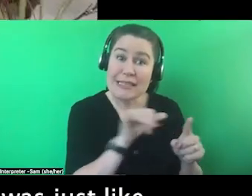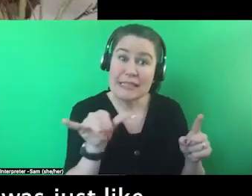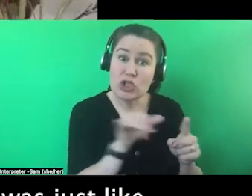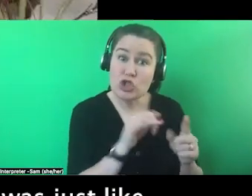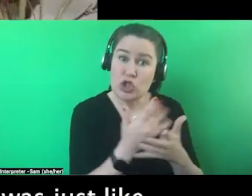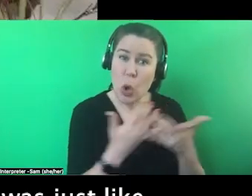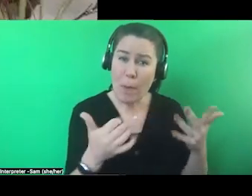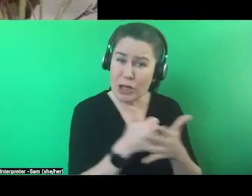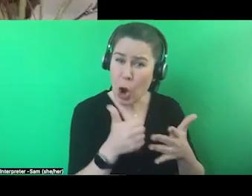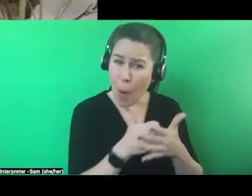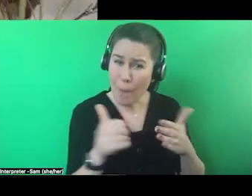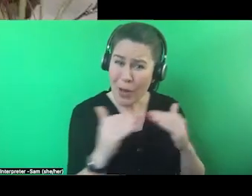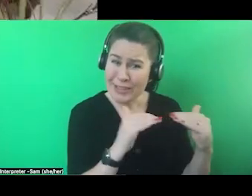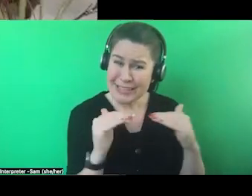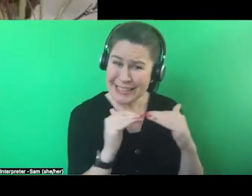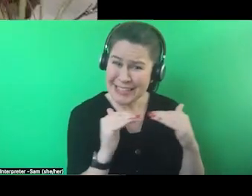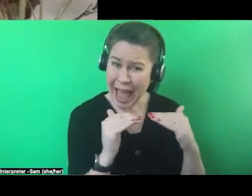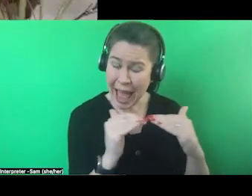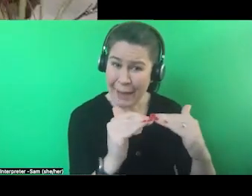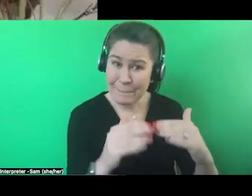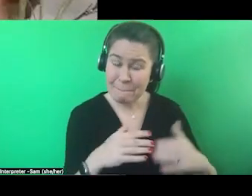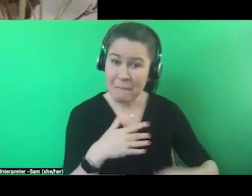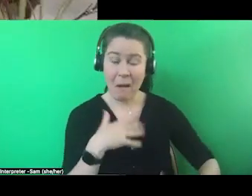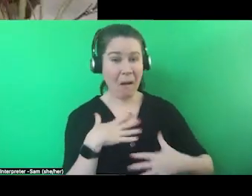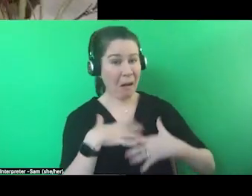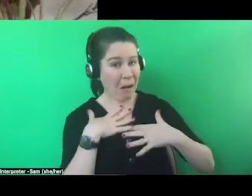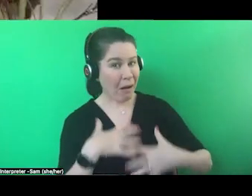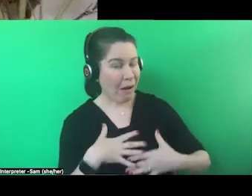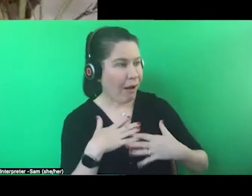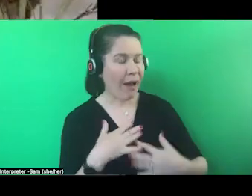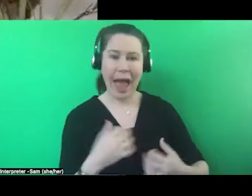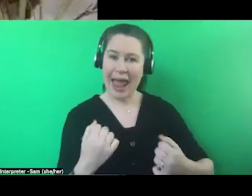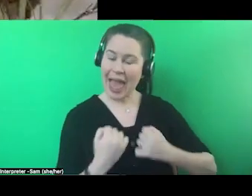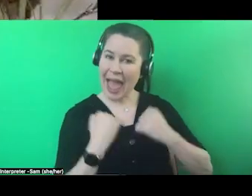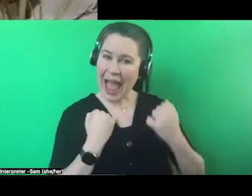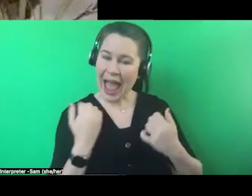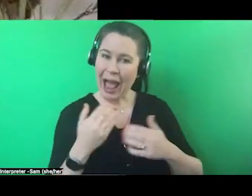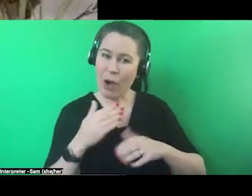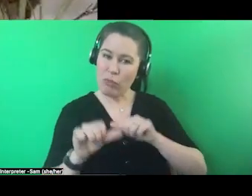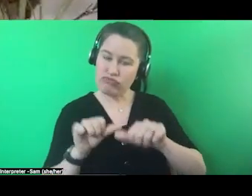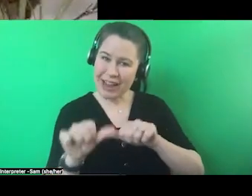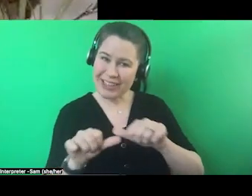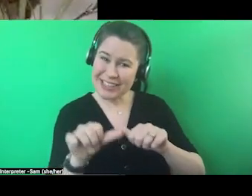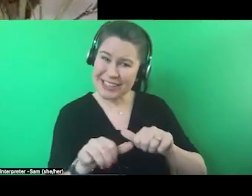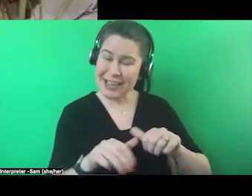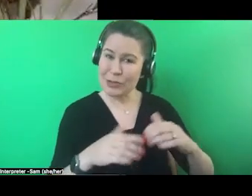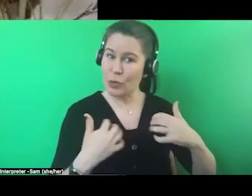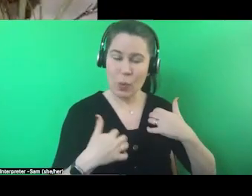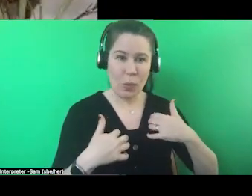like really magical how our practices are aligned through this experience,